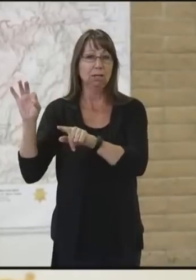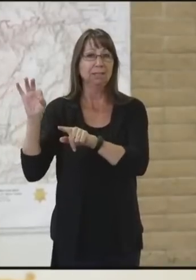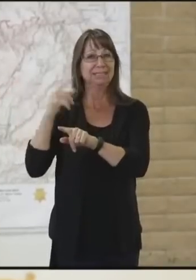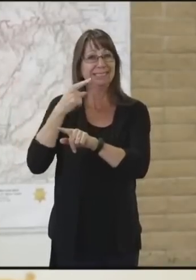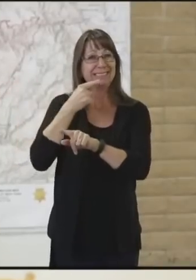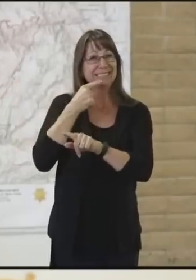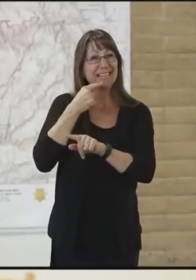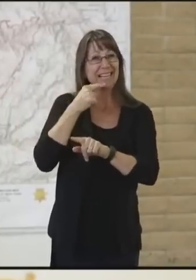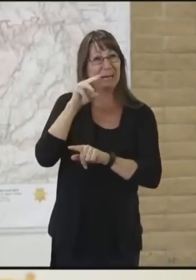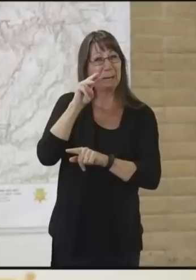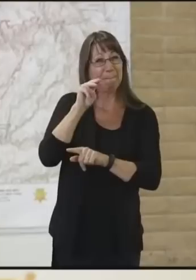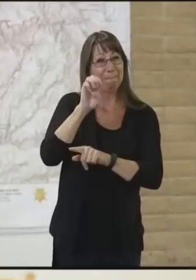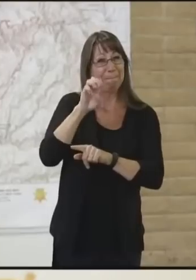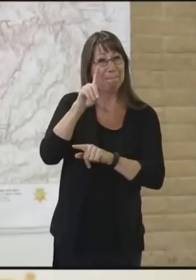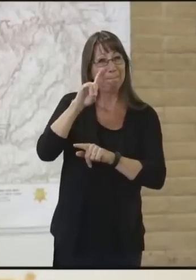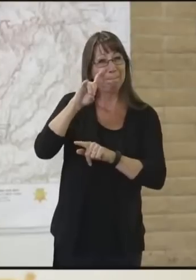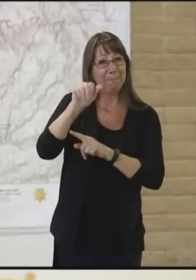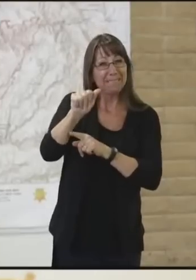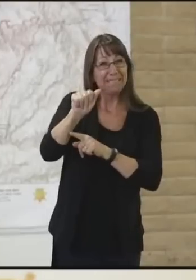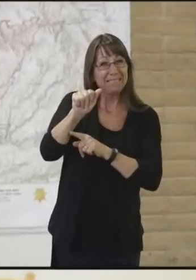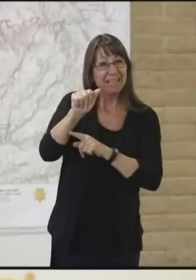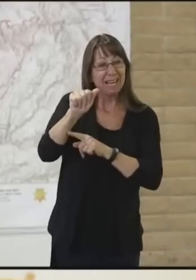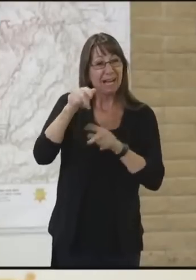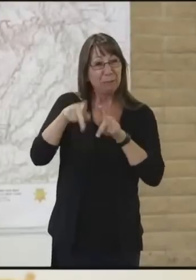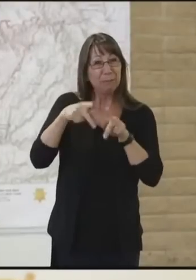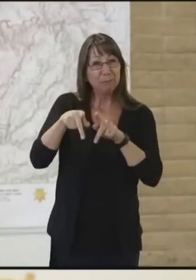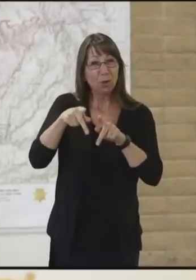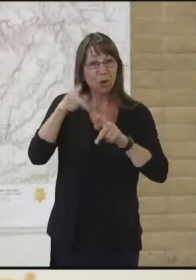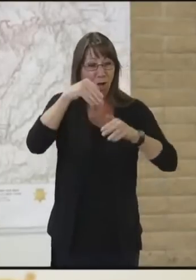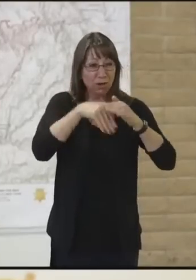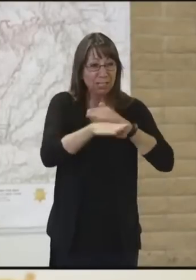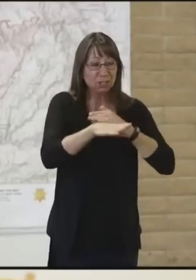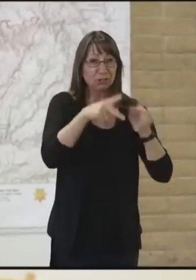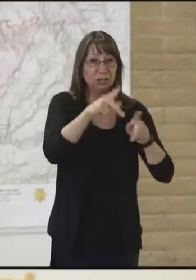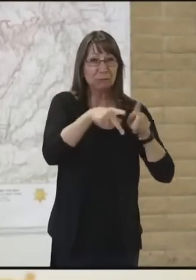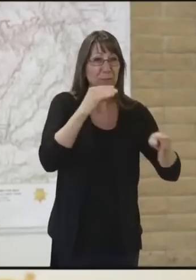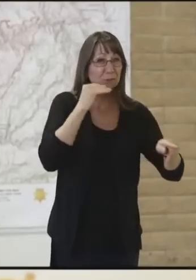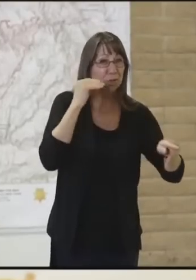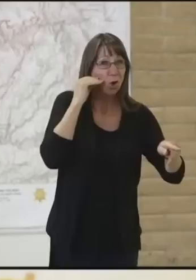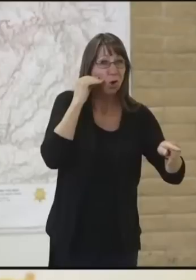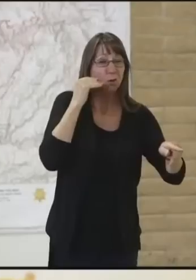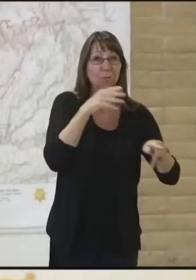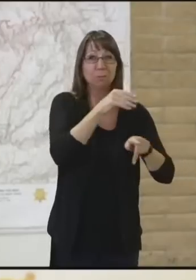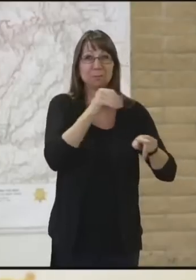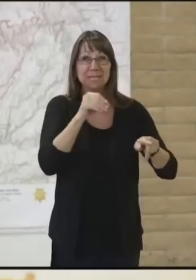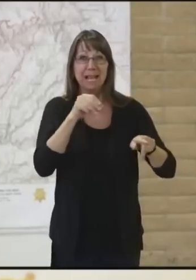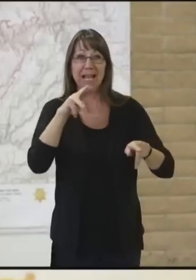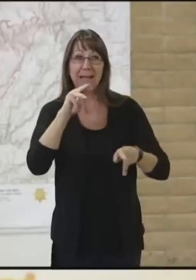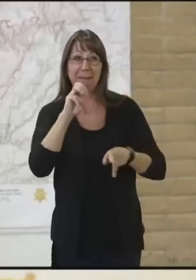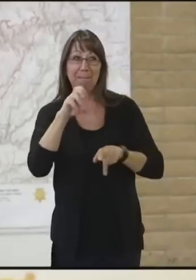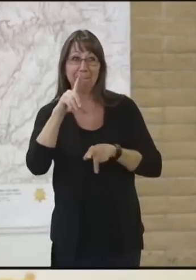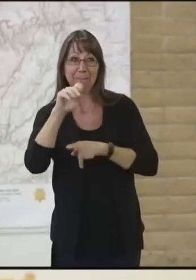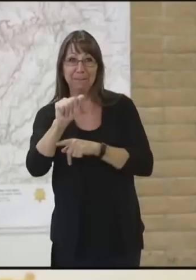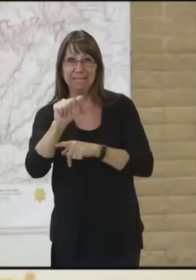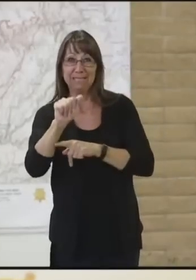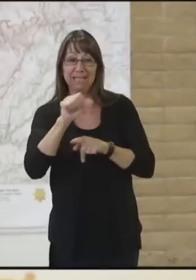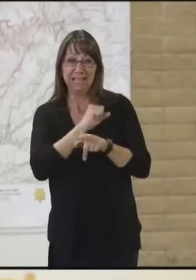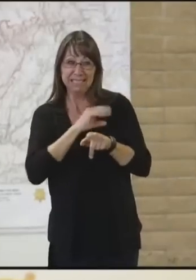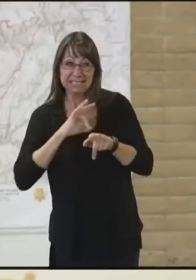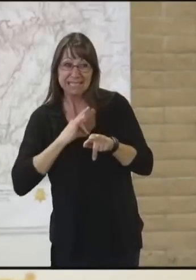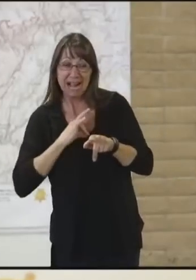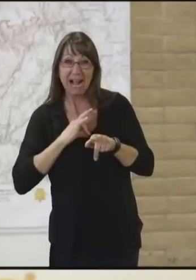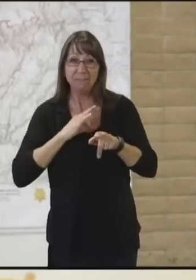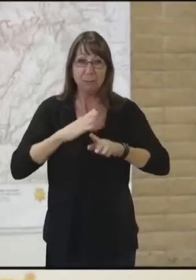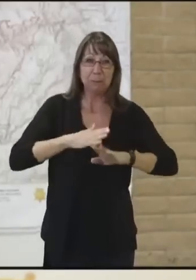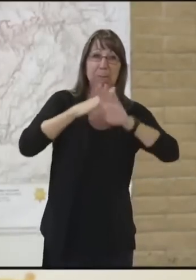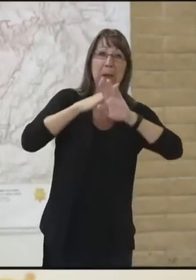through destroyed homes. We've also been told that members of the media have been blocking roadways and inhibiting firefighting